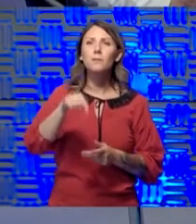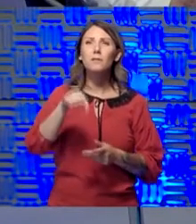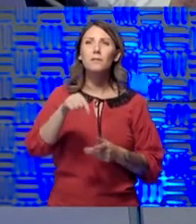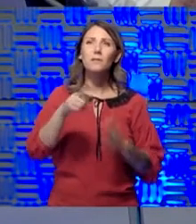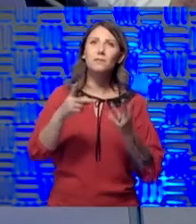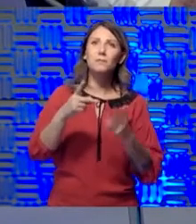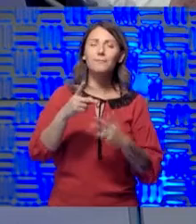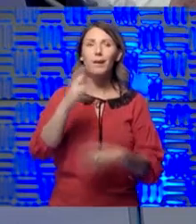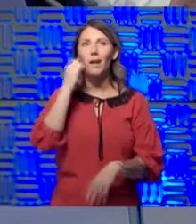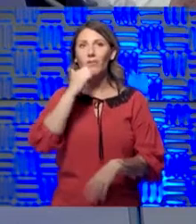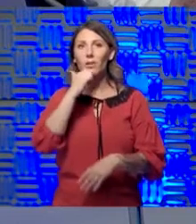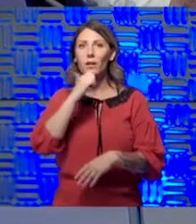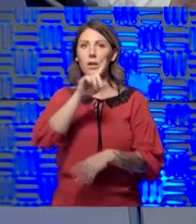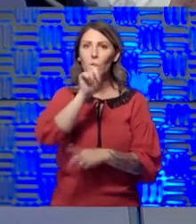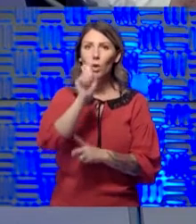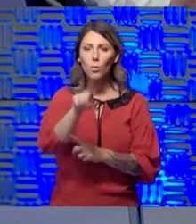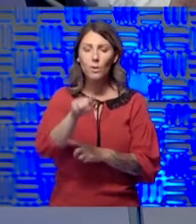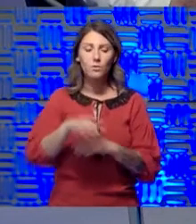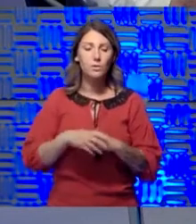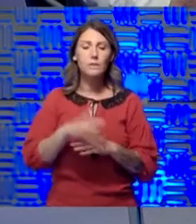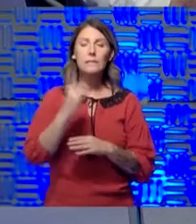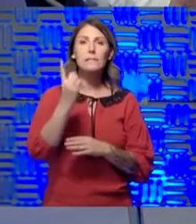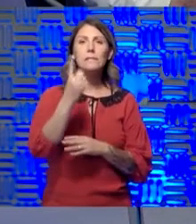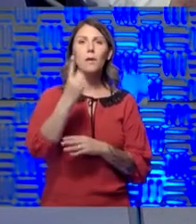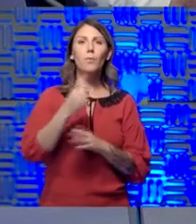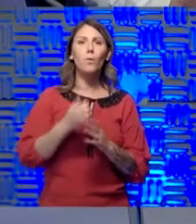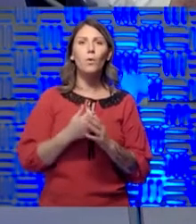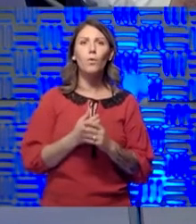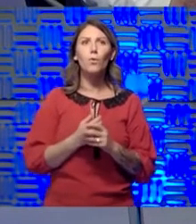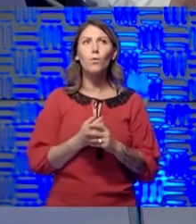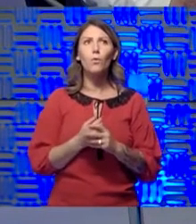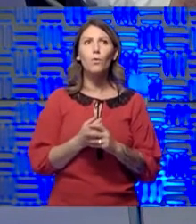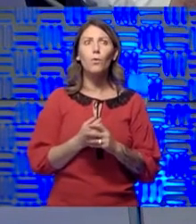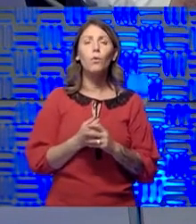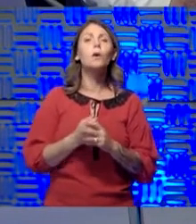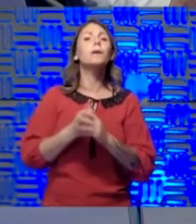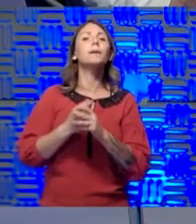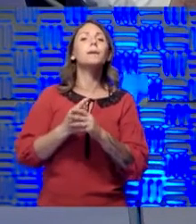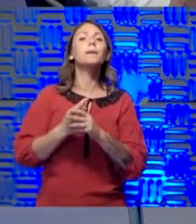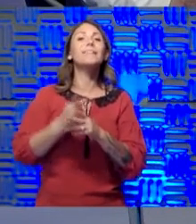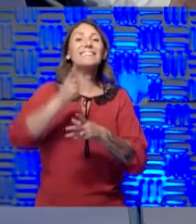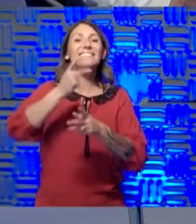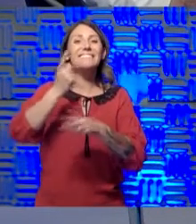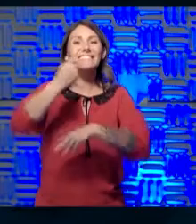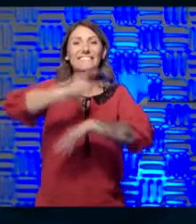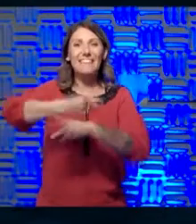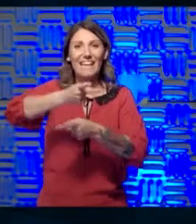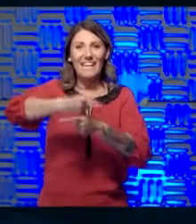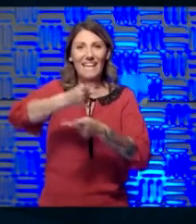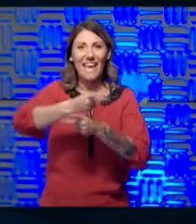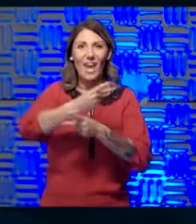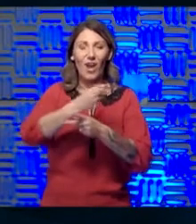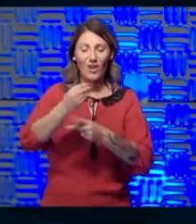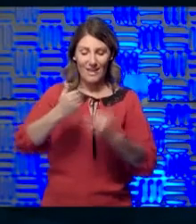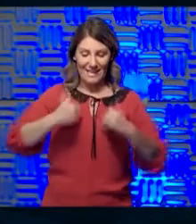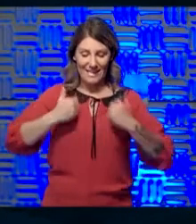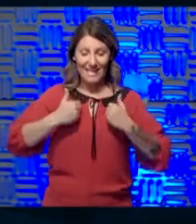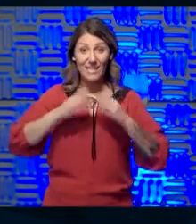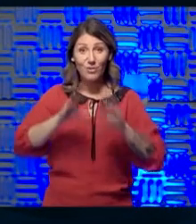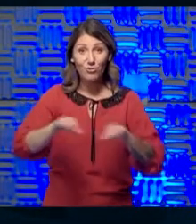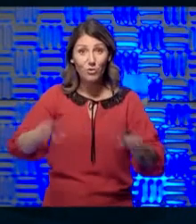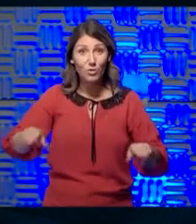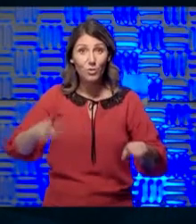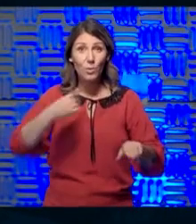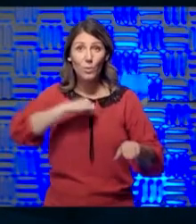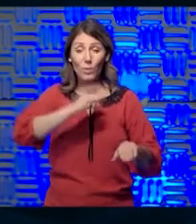day-to-day question because this is regarding daycare and young children. It's like we know that young children